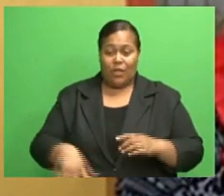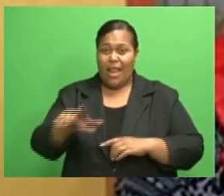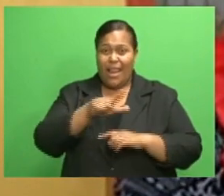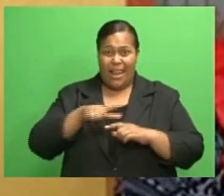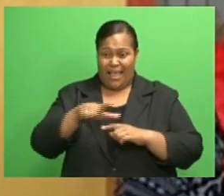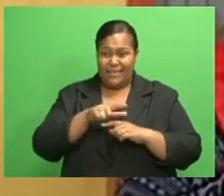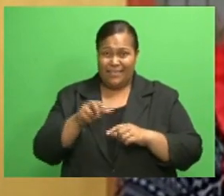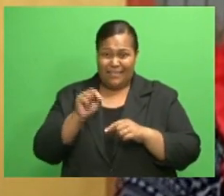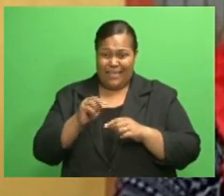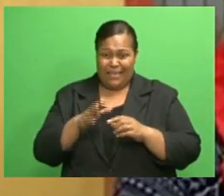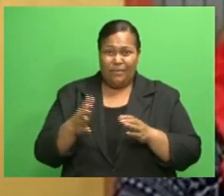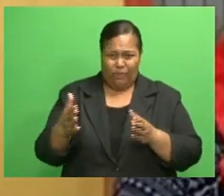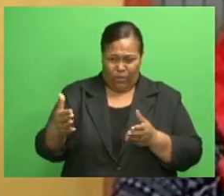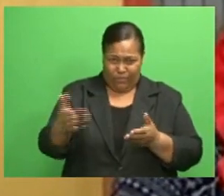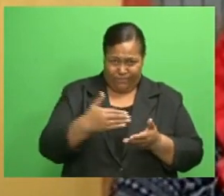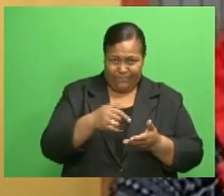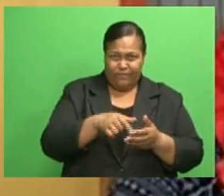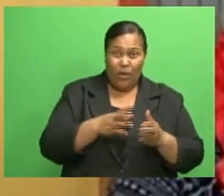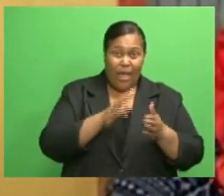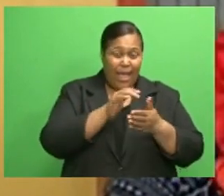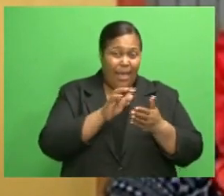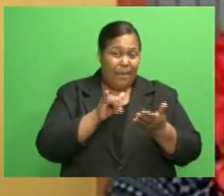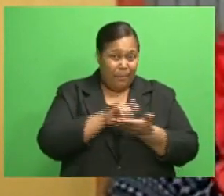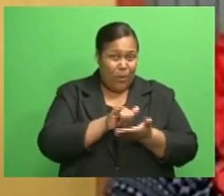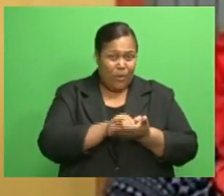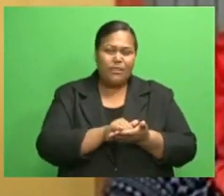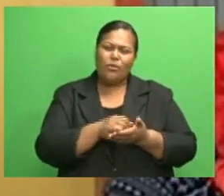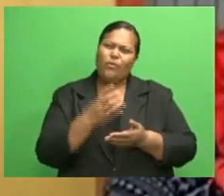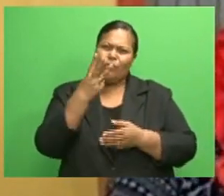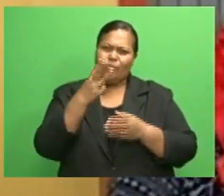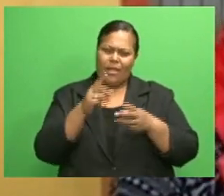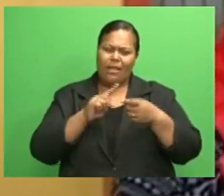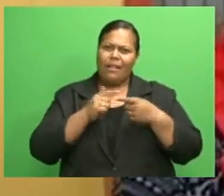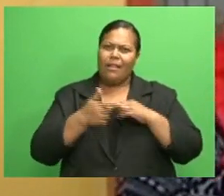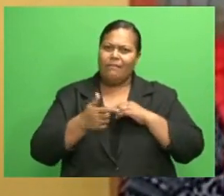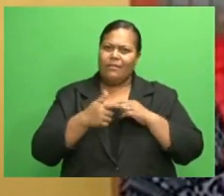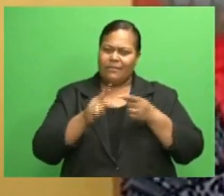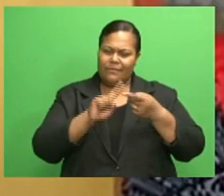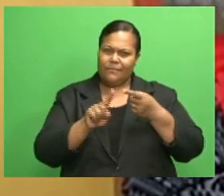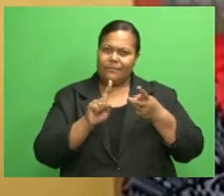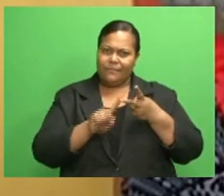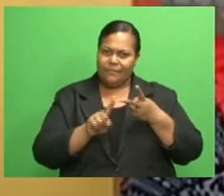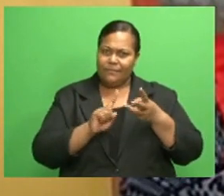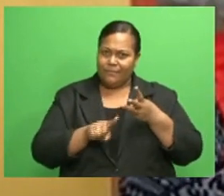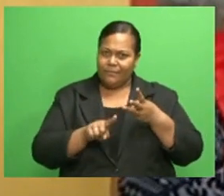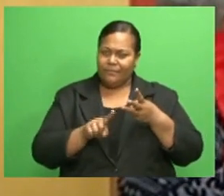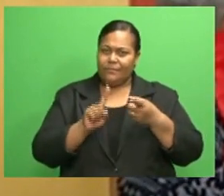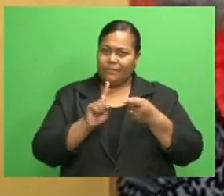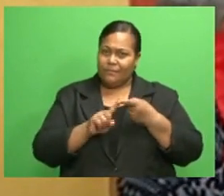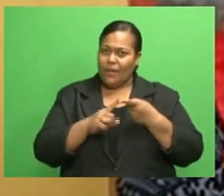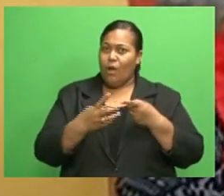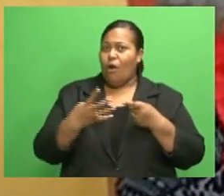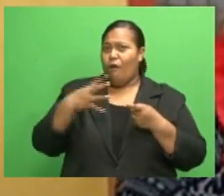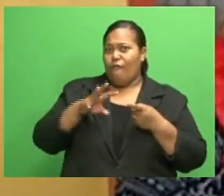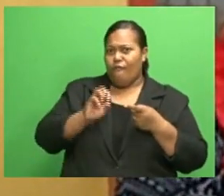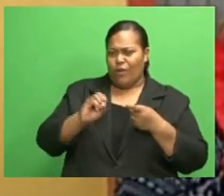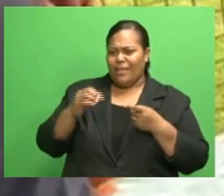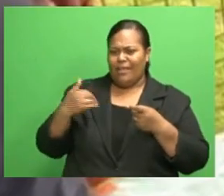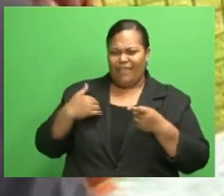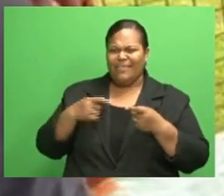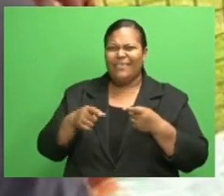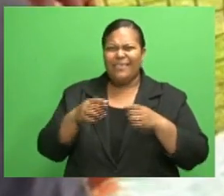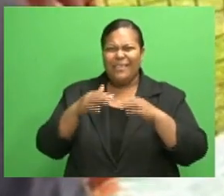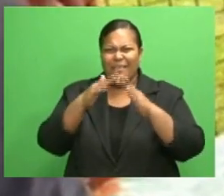NAUSORI Airport extension has been undertaken in 3 stages, totaling a number of more than 40 affected leasing